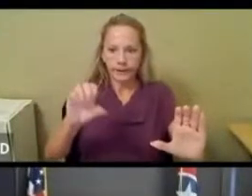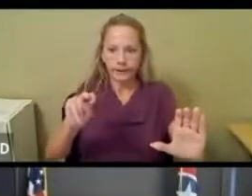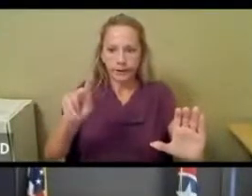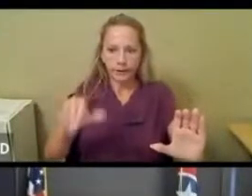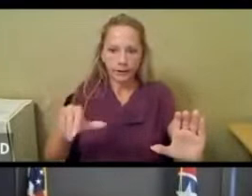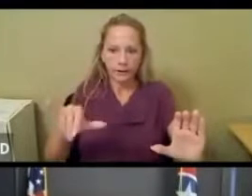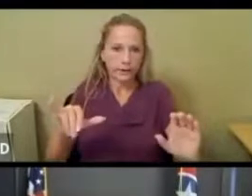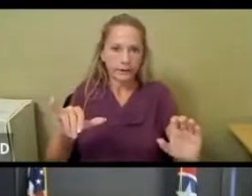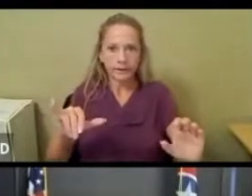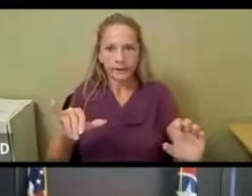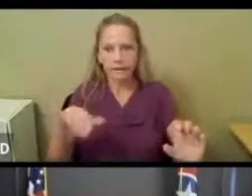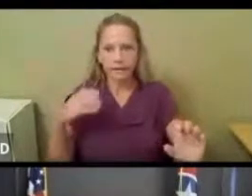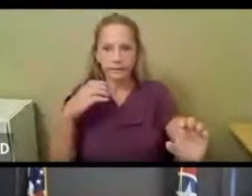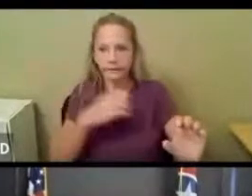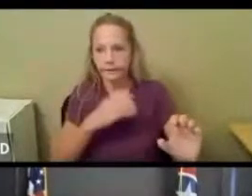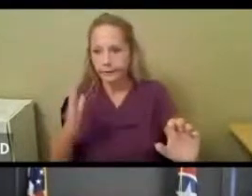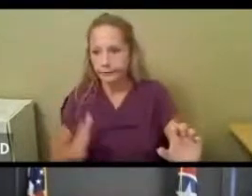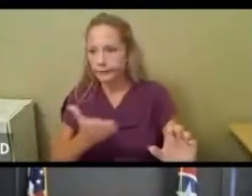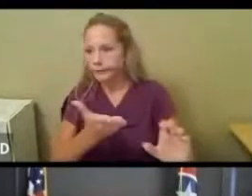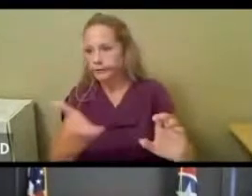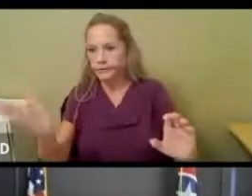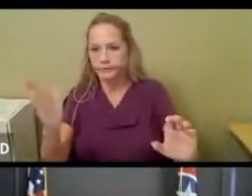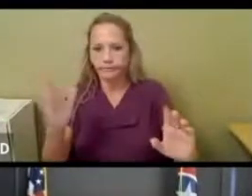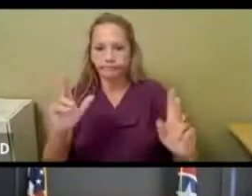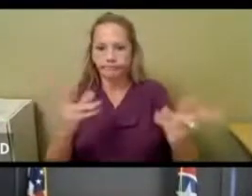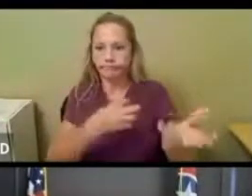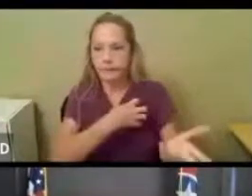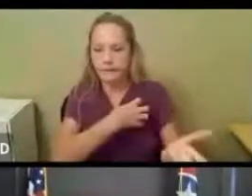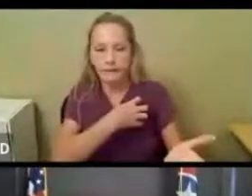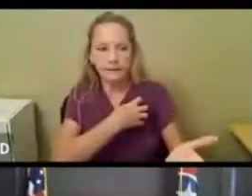enforcement. I think that would be out of our hands.